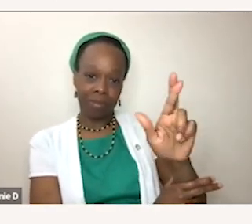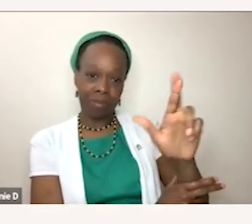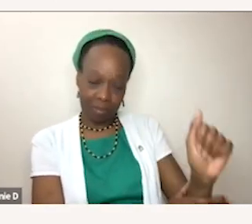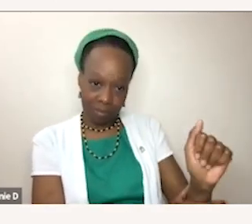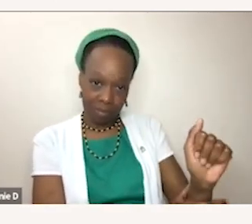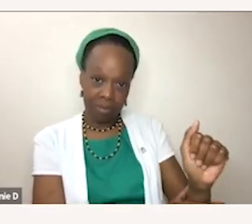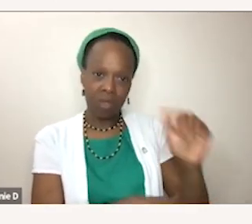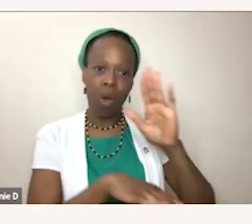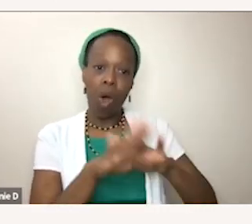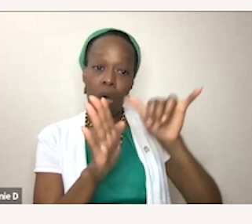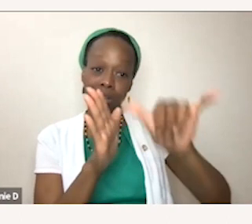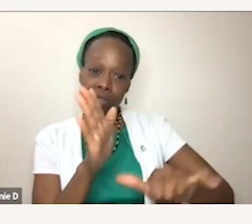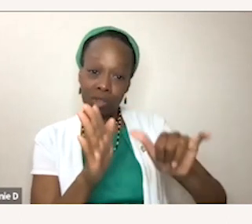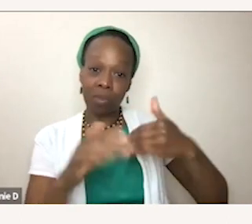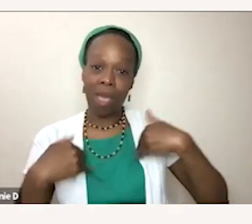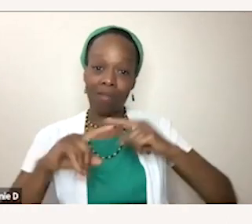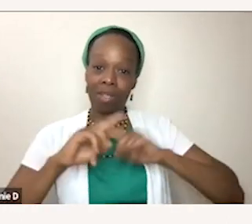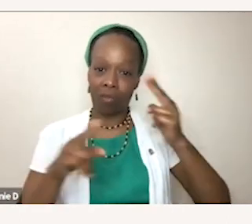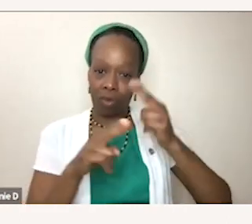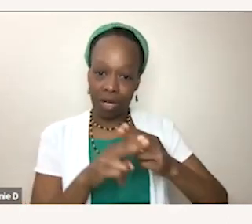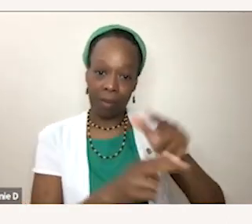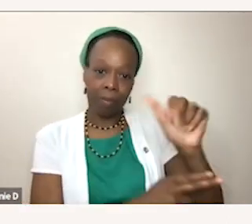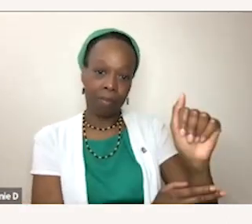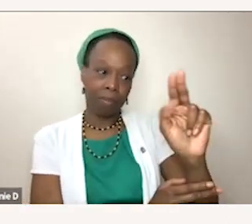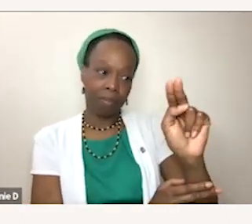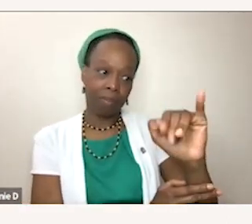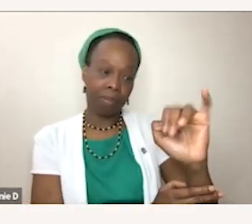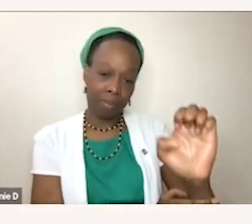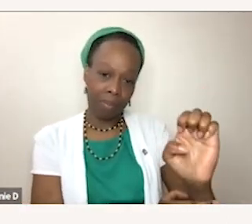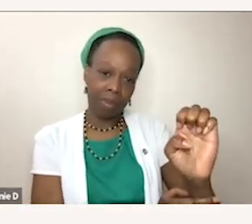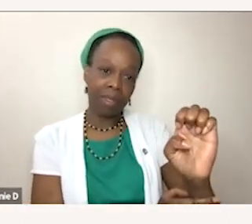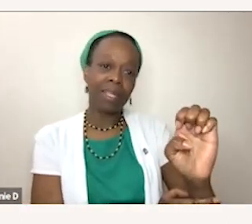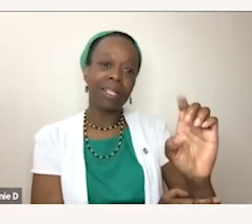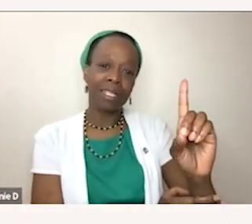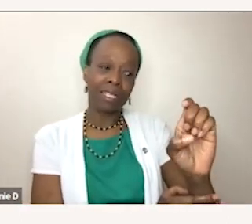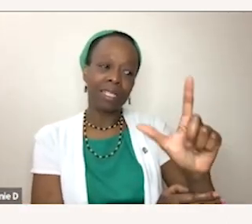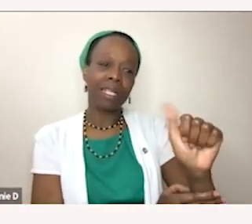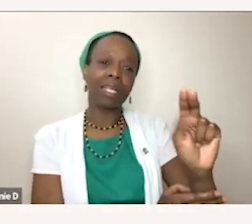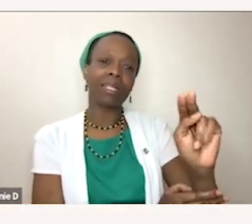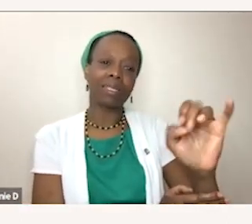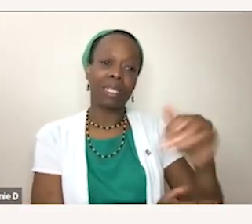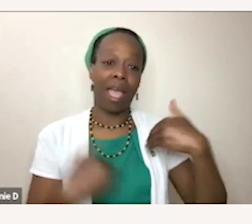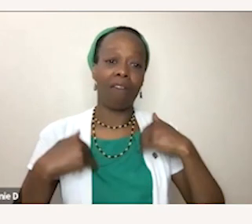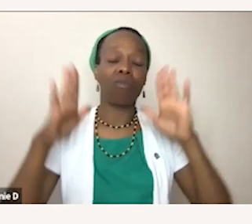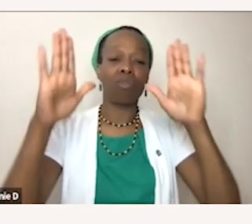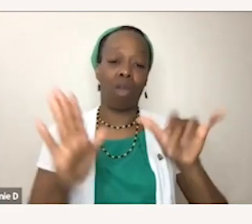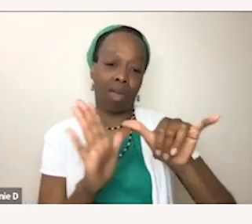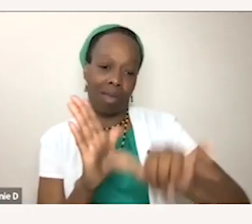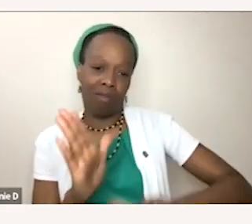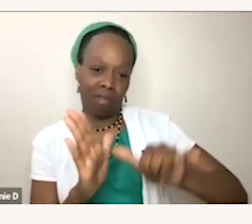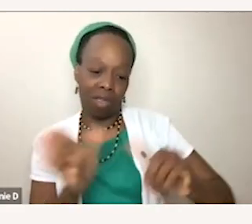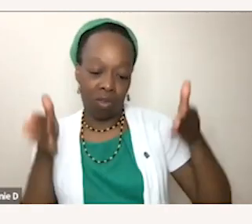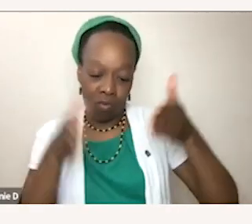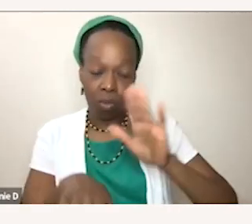she has just some great videos that really speak to the language